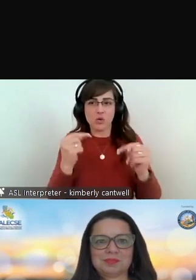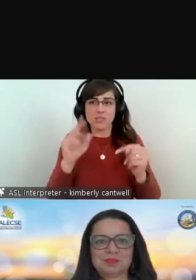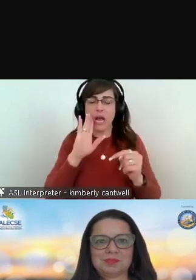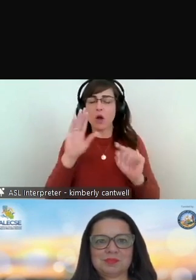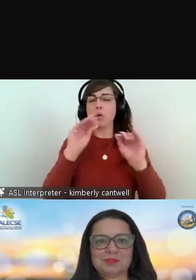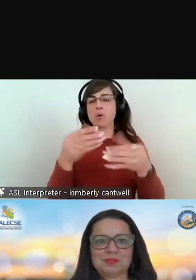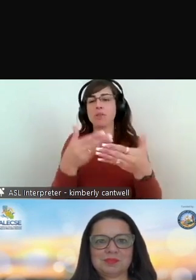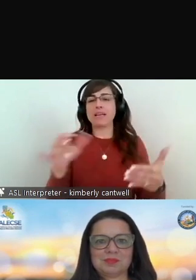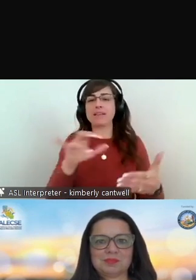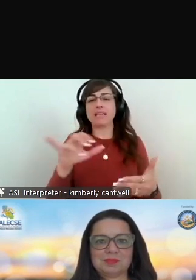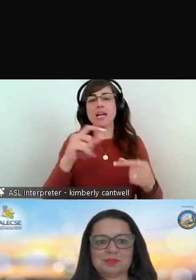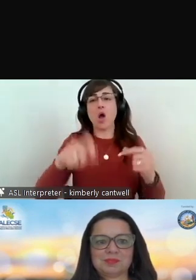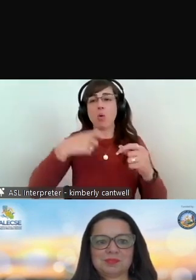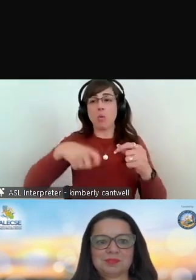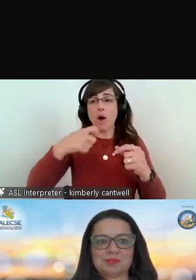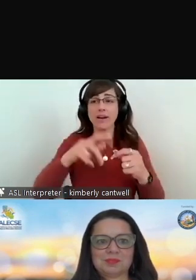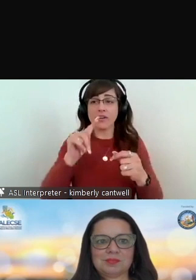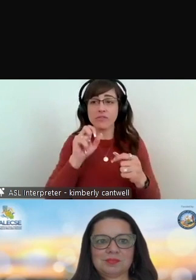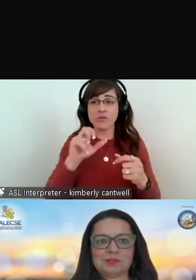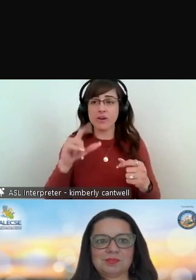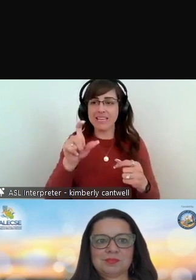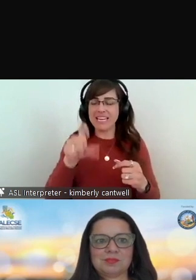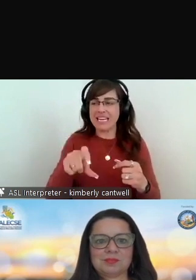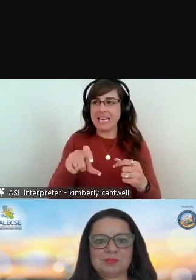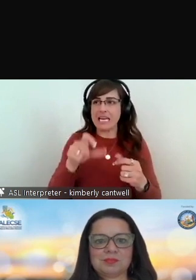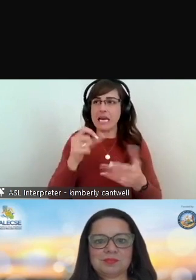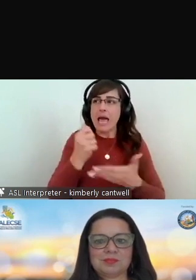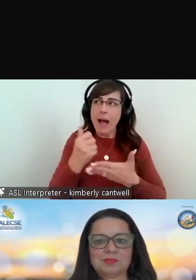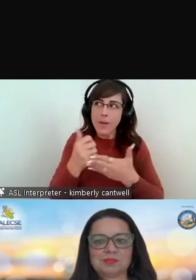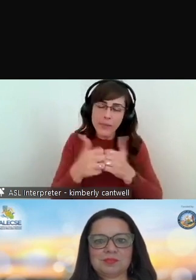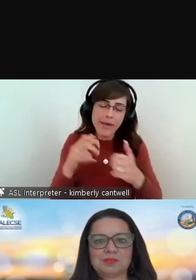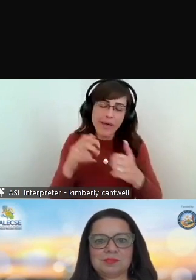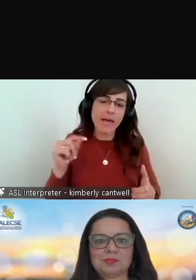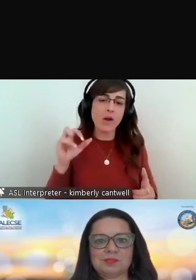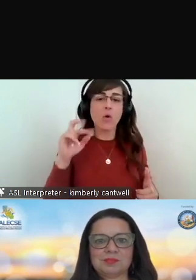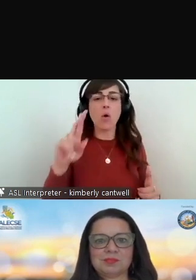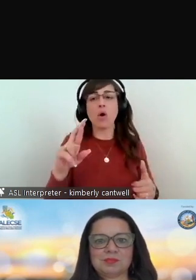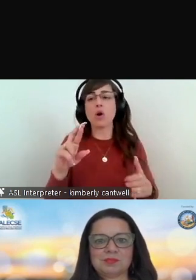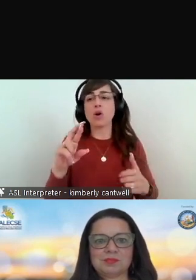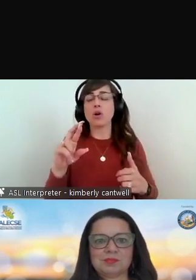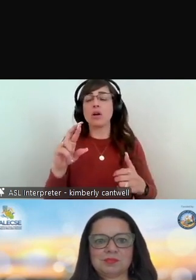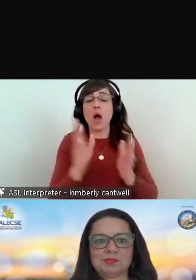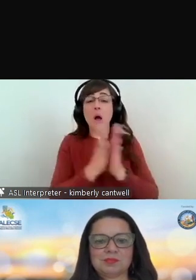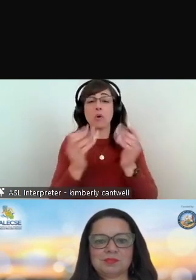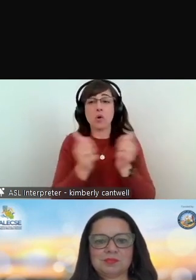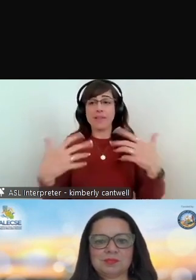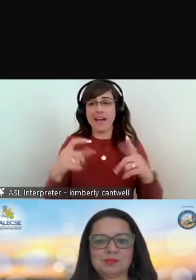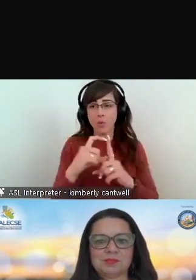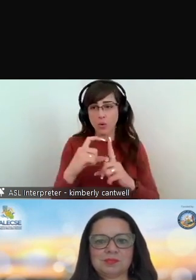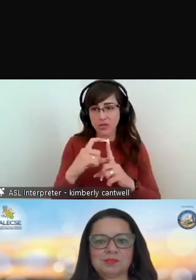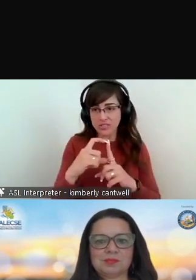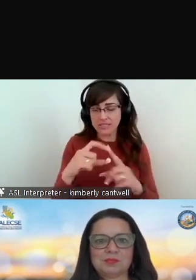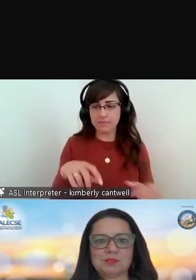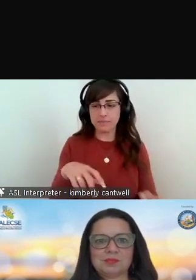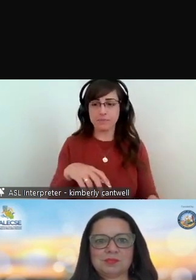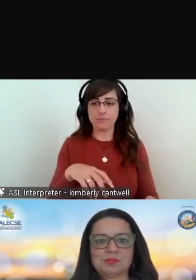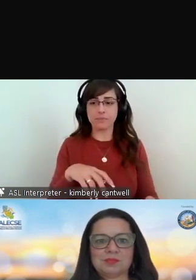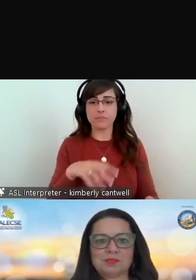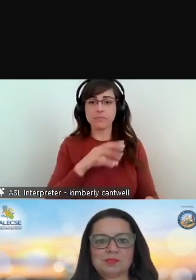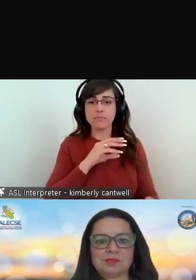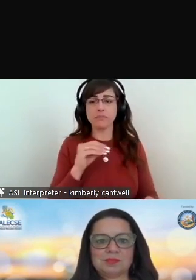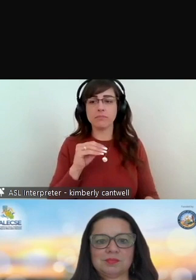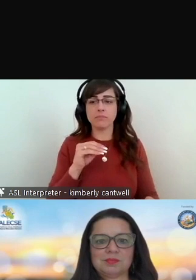put things where, like a wind up toy where they need a little bit of help with it, or a wordless book.